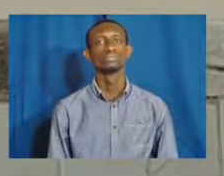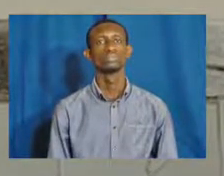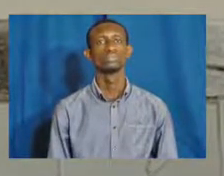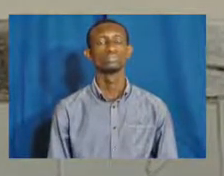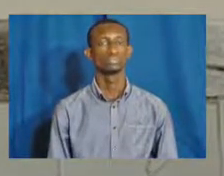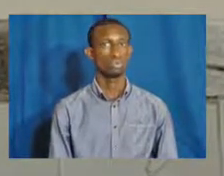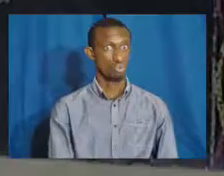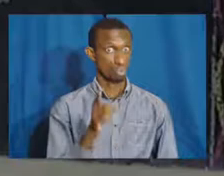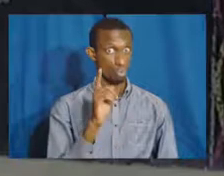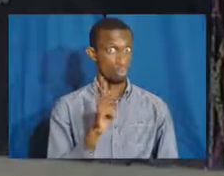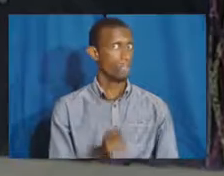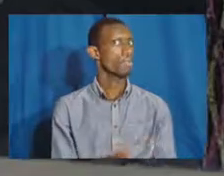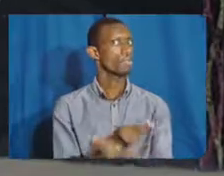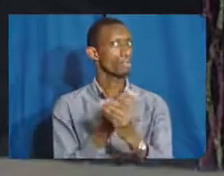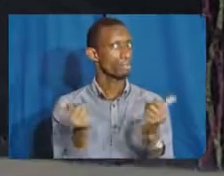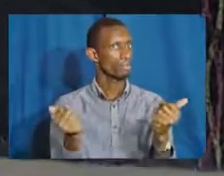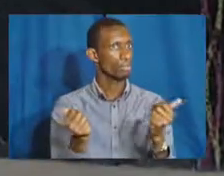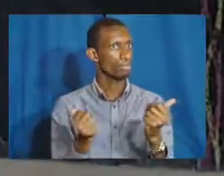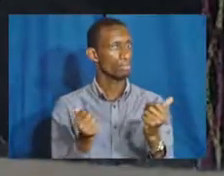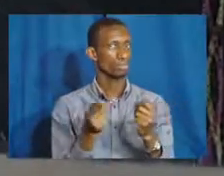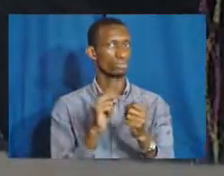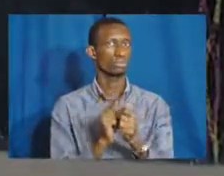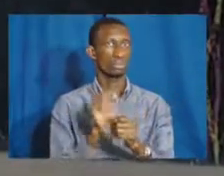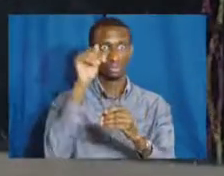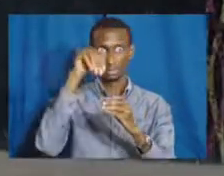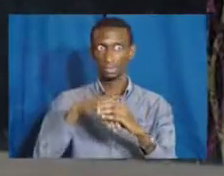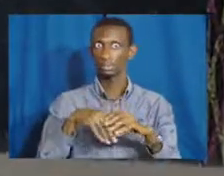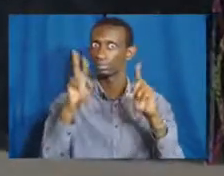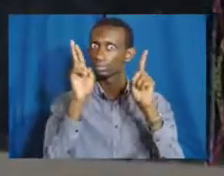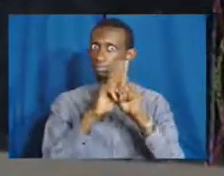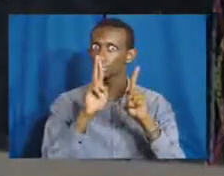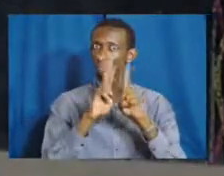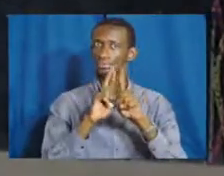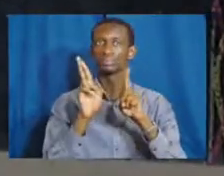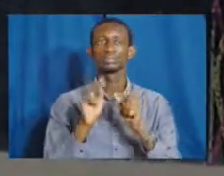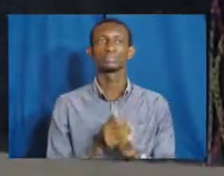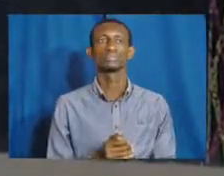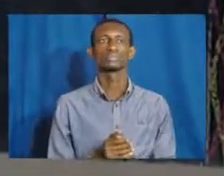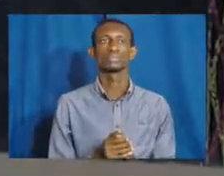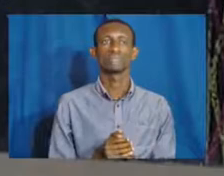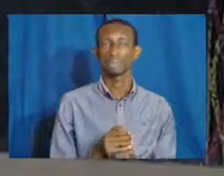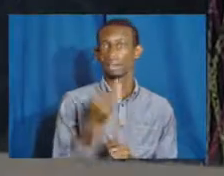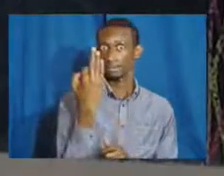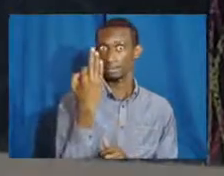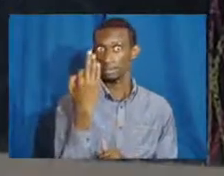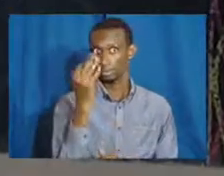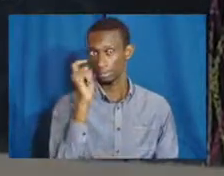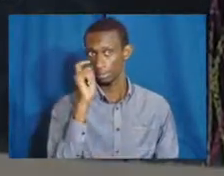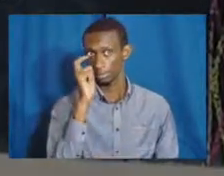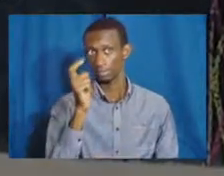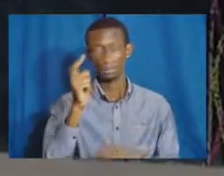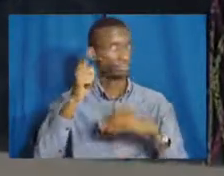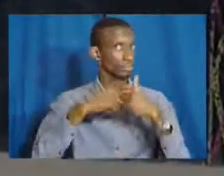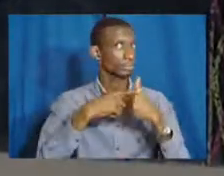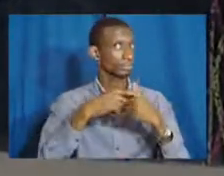solve in a set of real numbers, of course, 3x minus 7 divided by